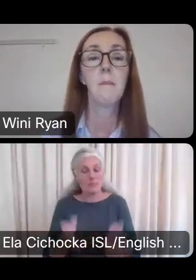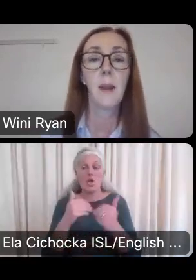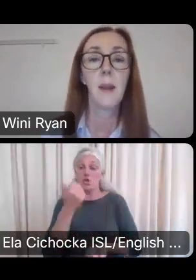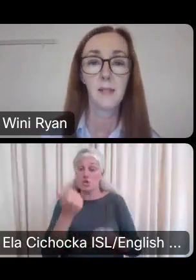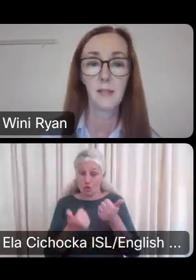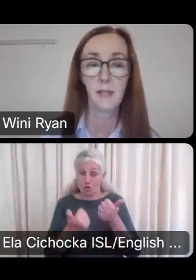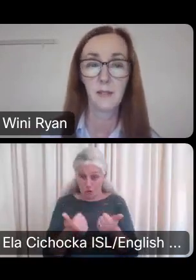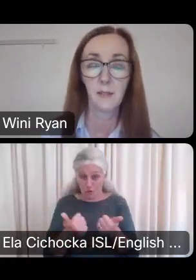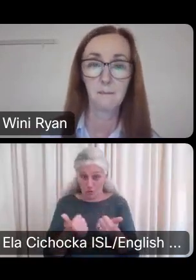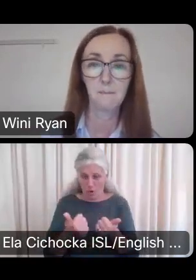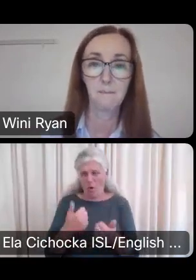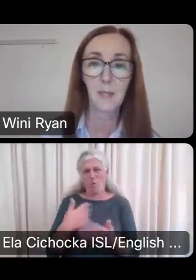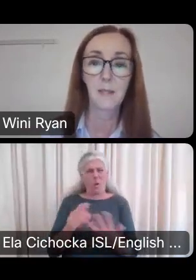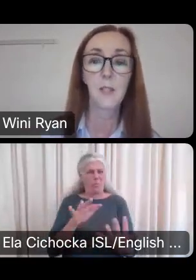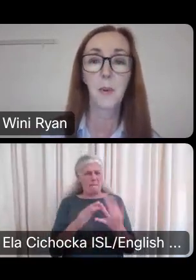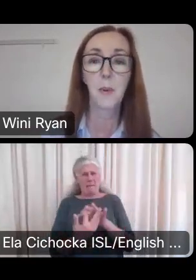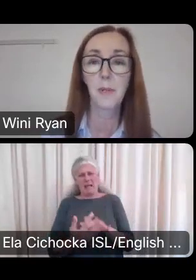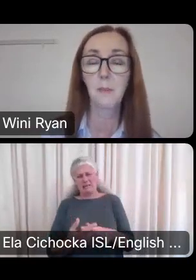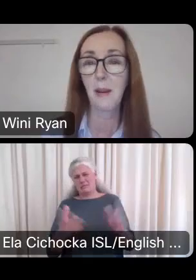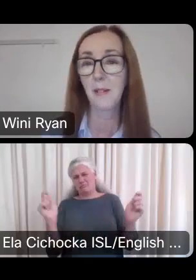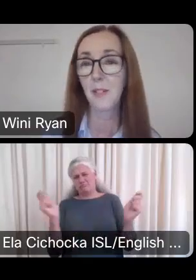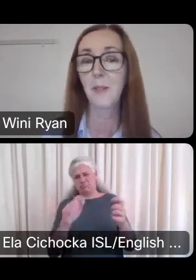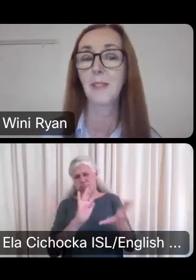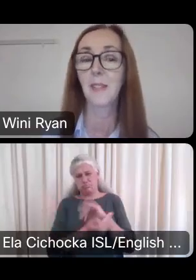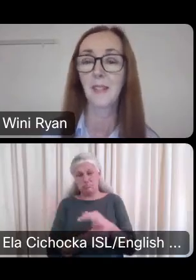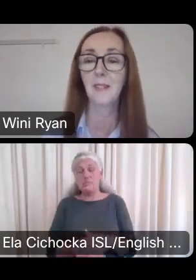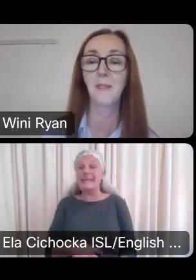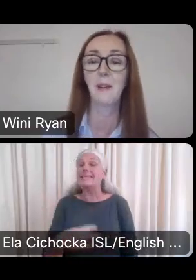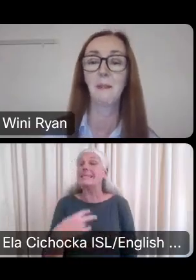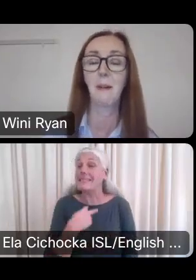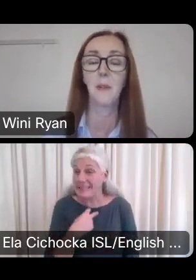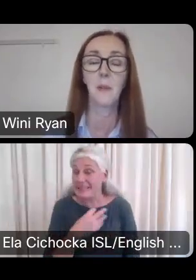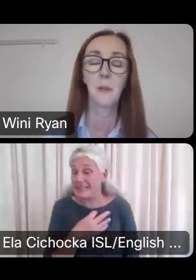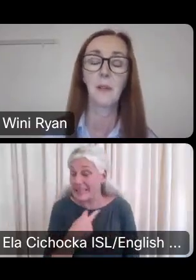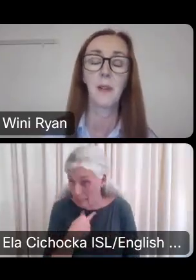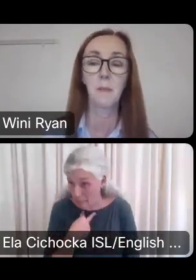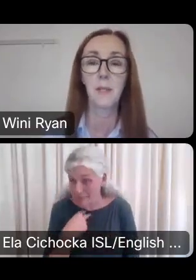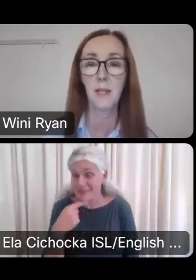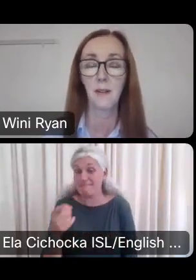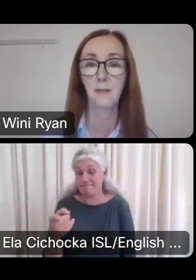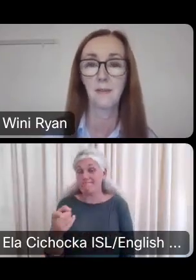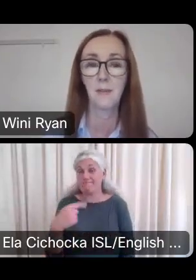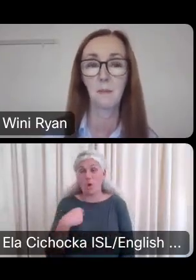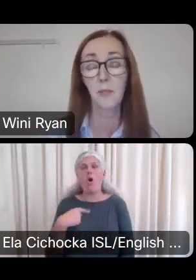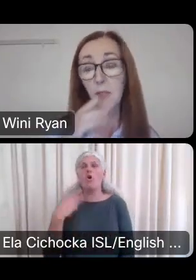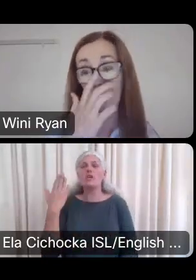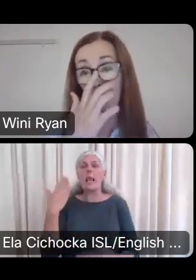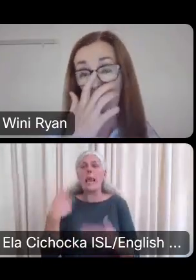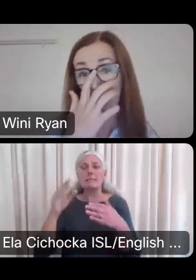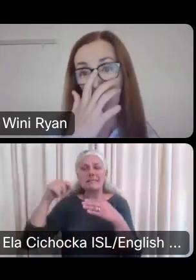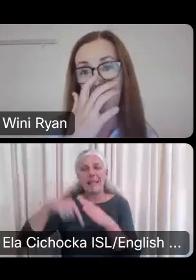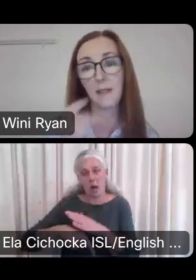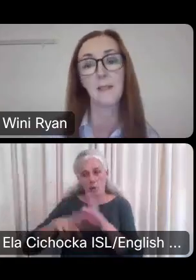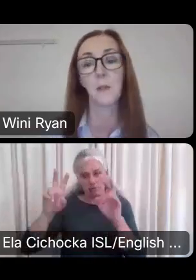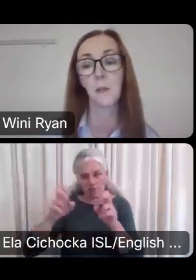what a mess this is. Disappointment, parents do this, I think, so very well. Oh, you've let me down. Person's feeling